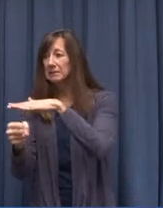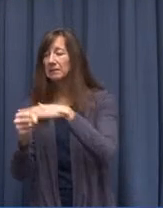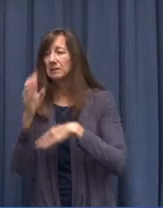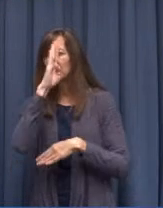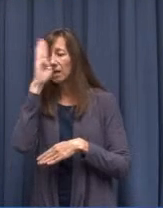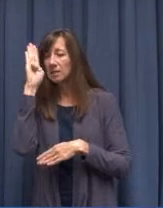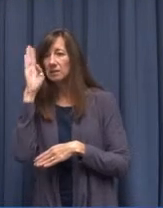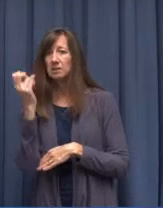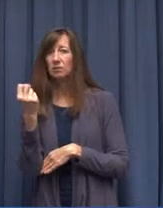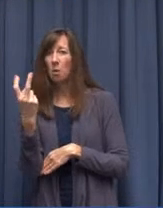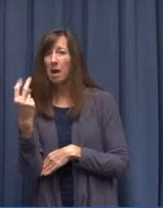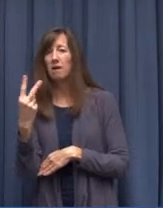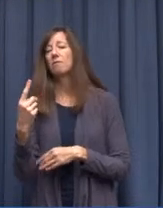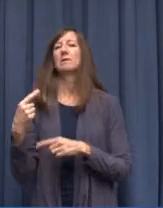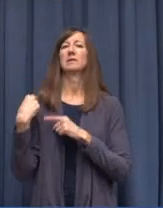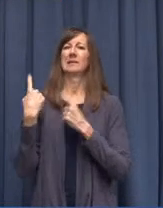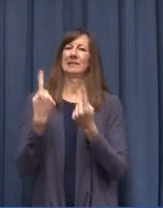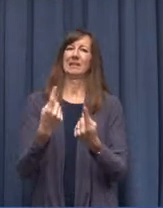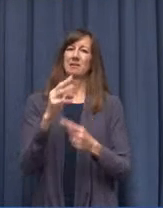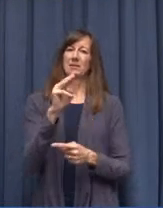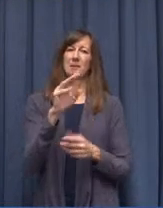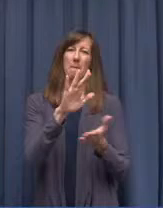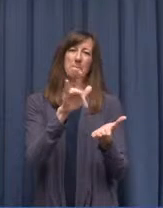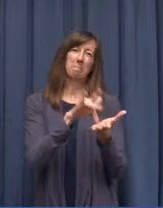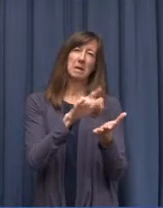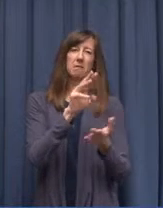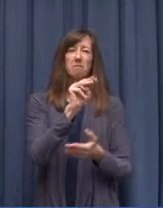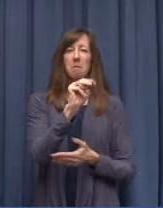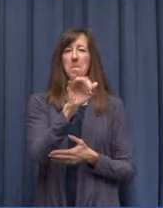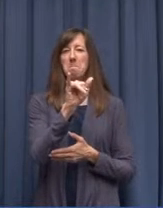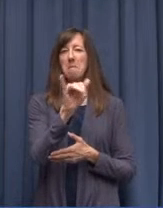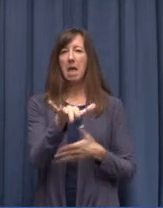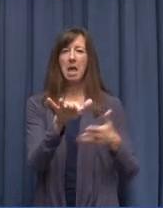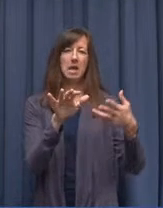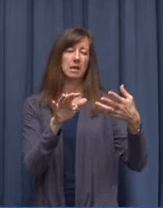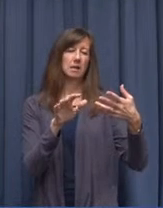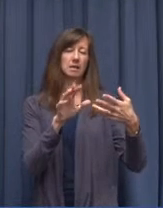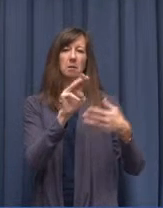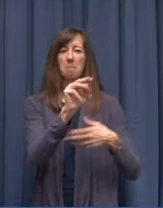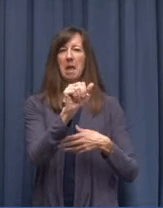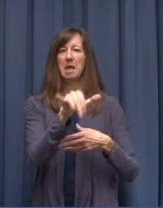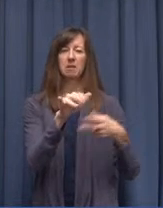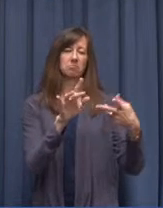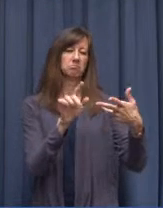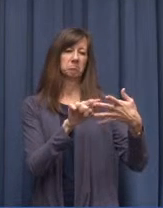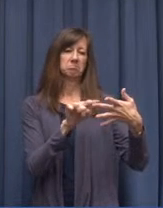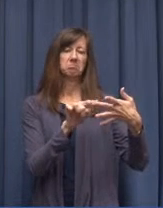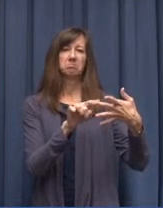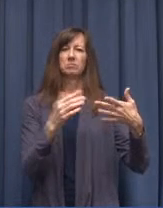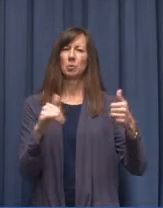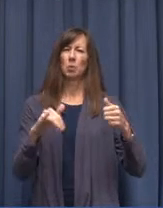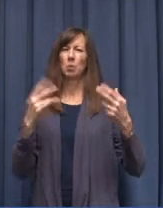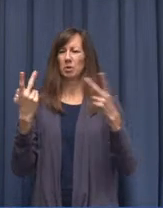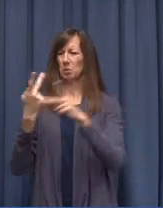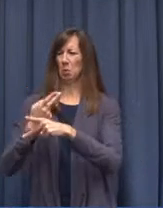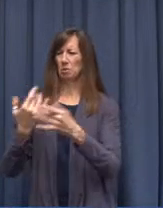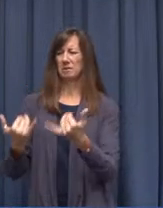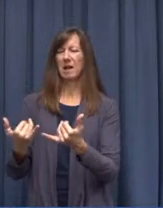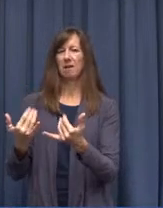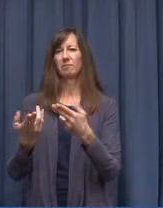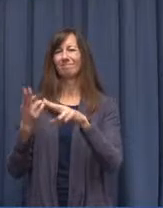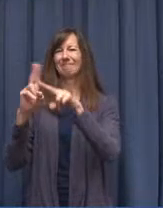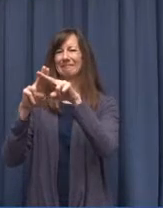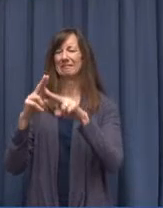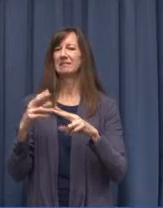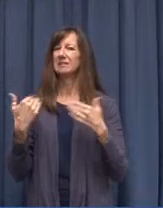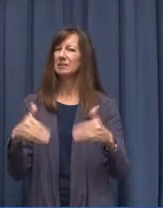much needs to serve as a wake-up call. So the other thing that I want to share in that same vein